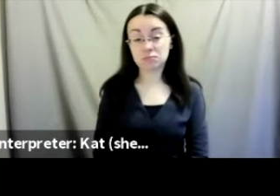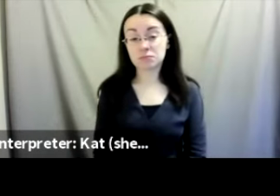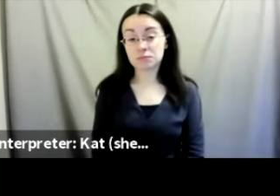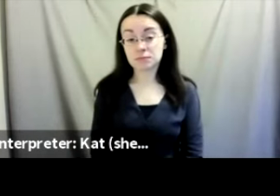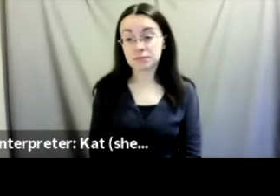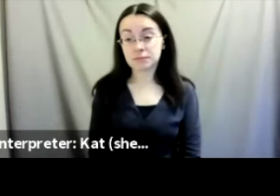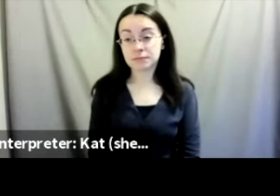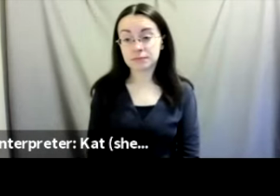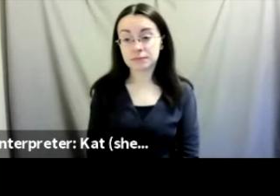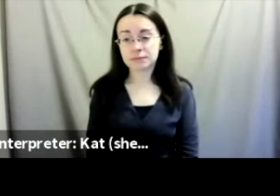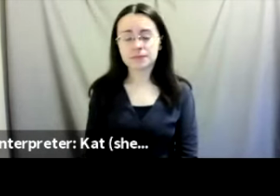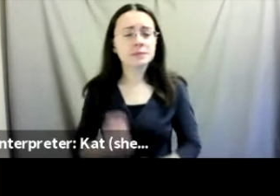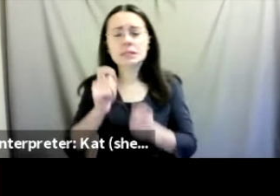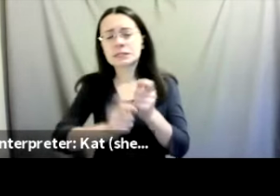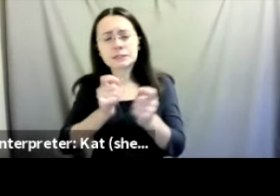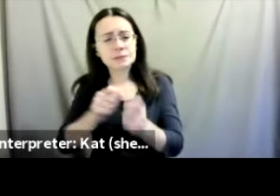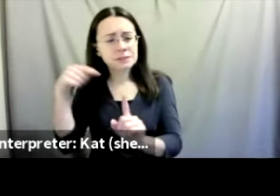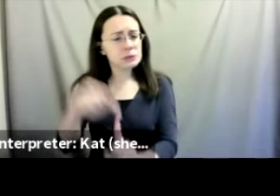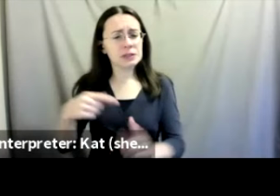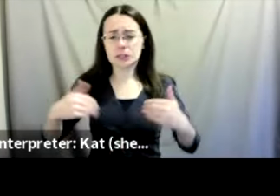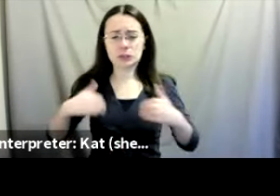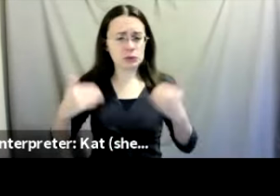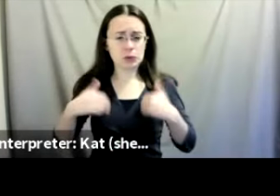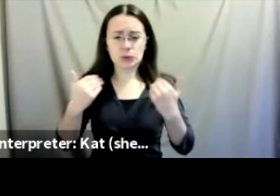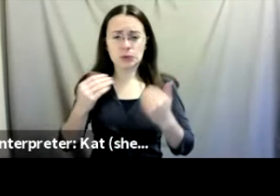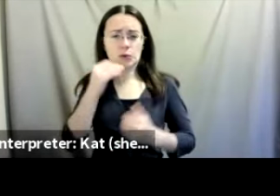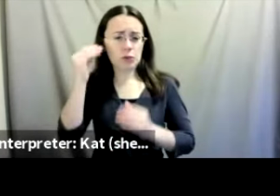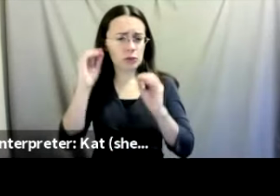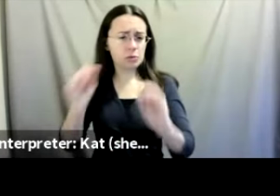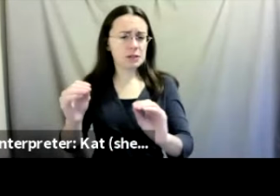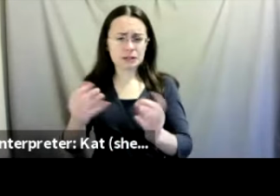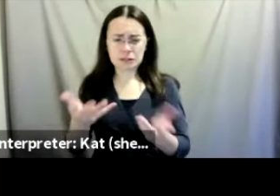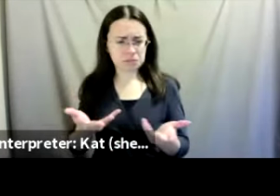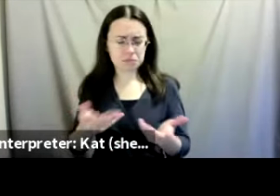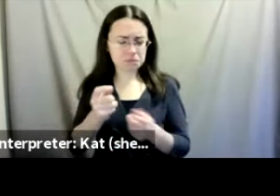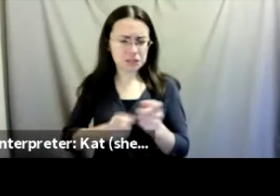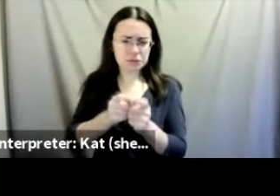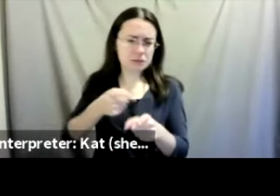Is there anything specific about youth homelessness that you would want to focus on?